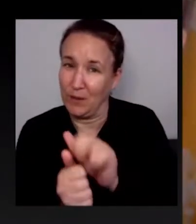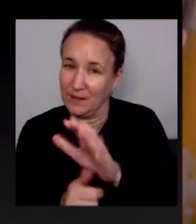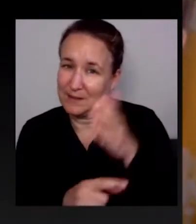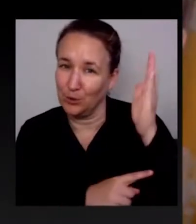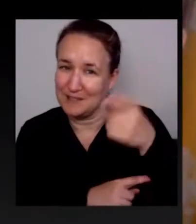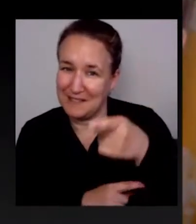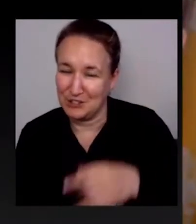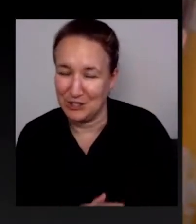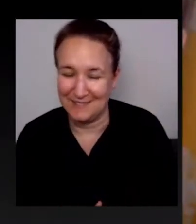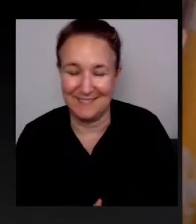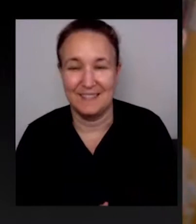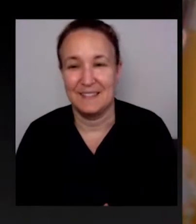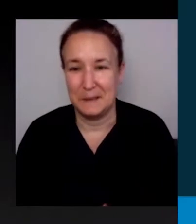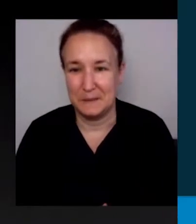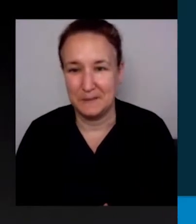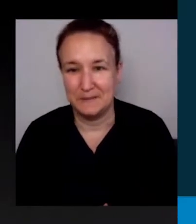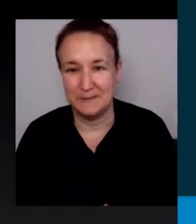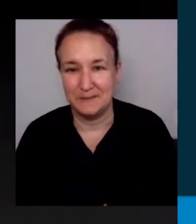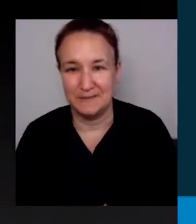presentation.